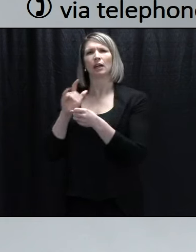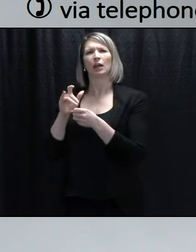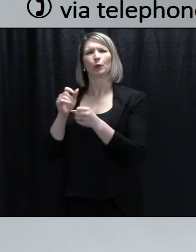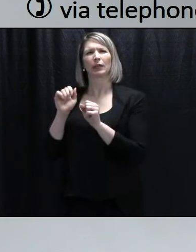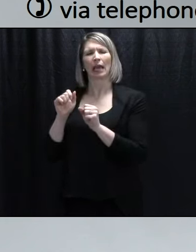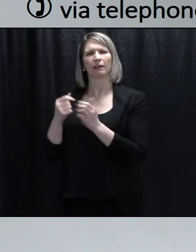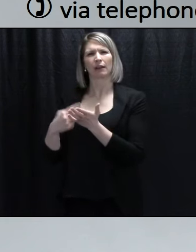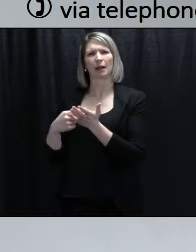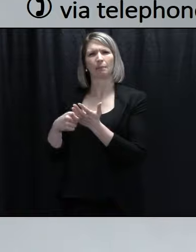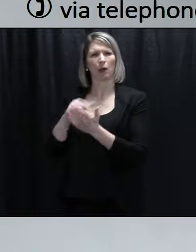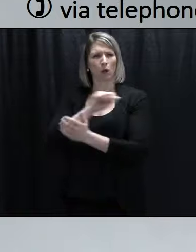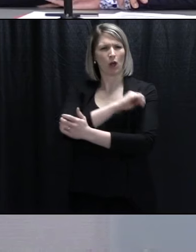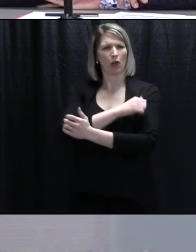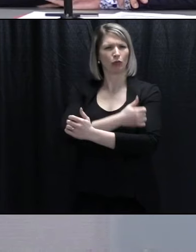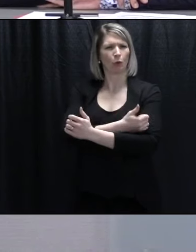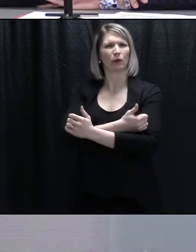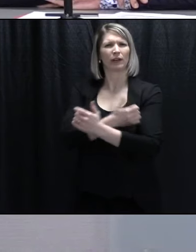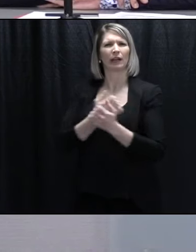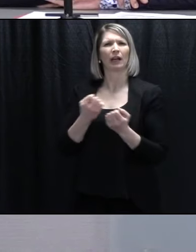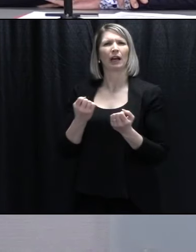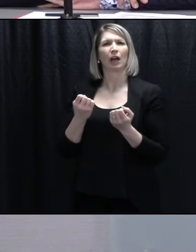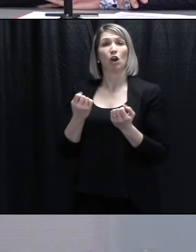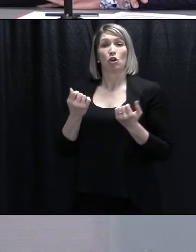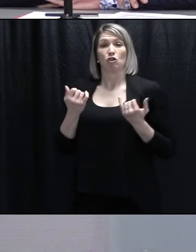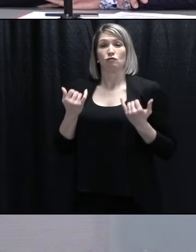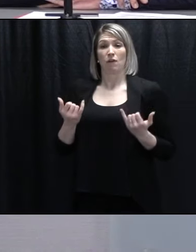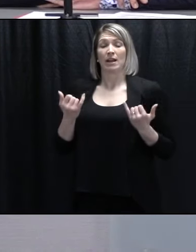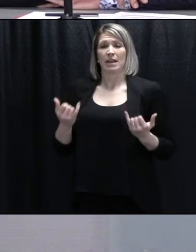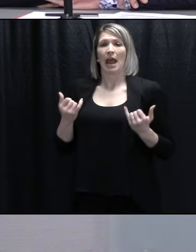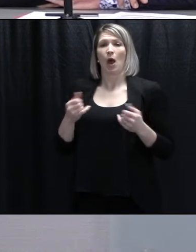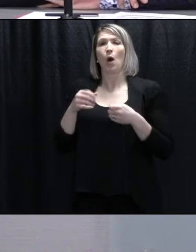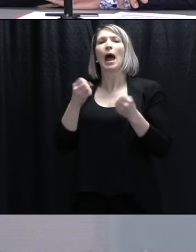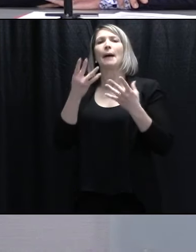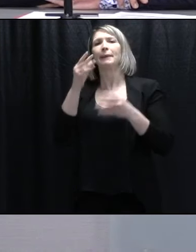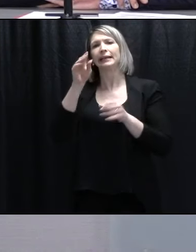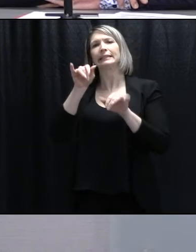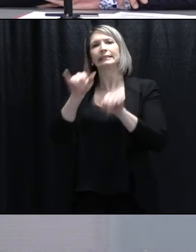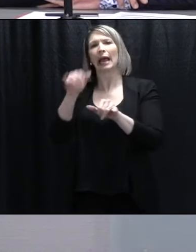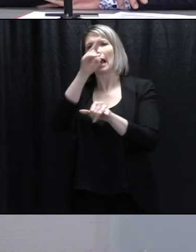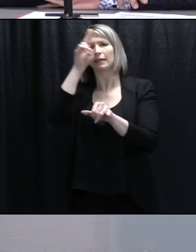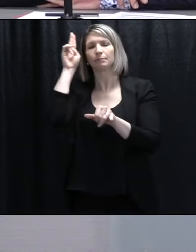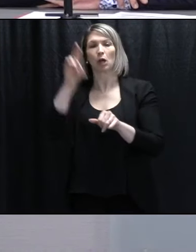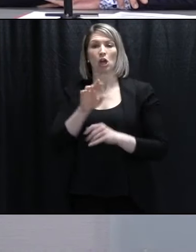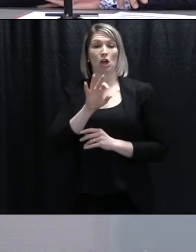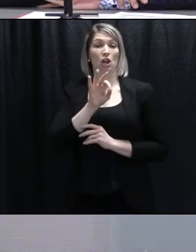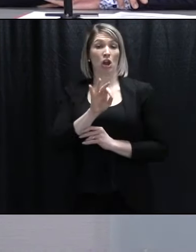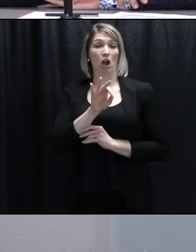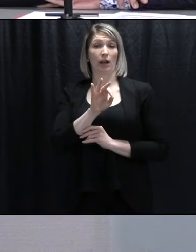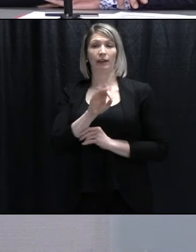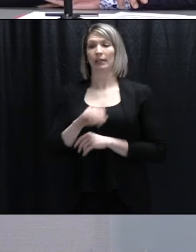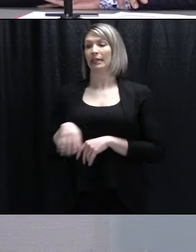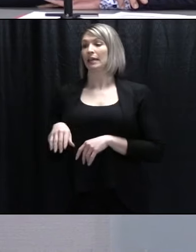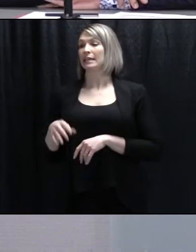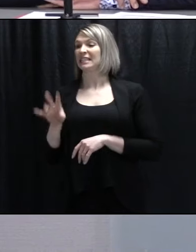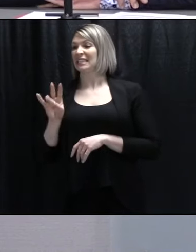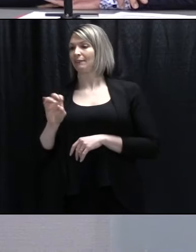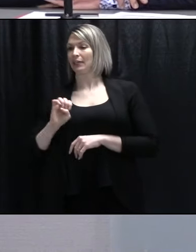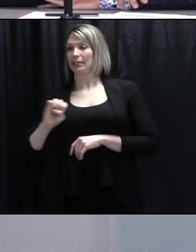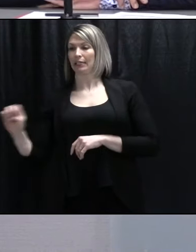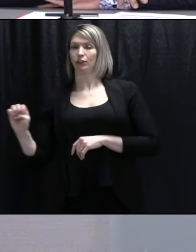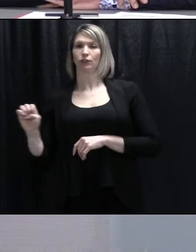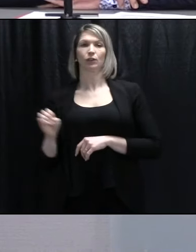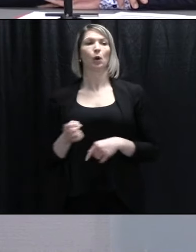We have 9 across the province hospitalized. 7 of those are in Eastern, 1 is in Central, and 1